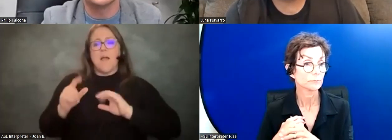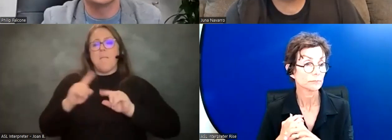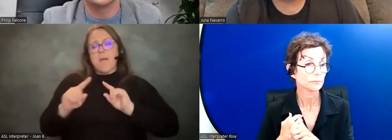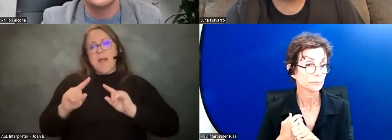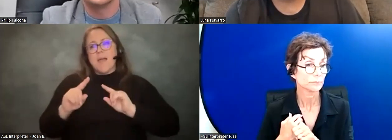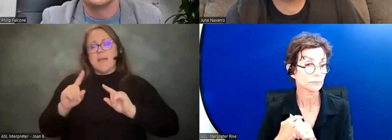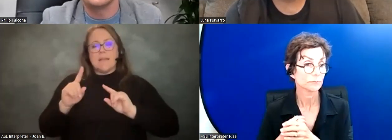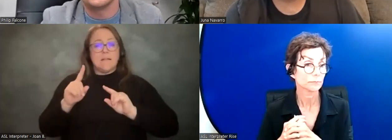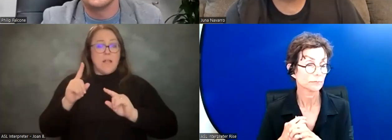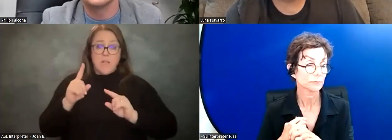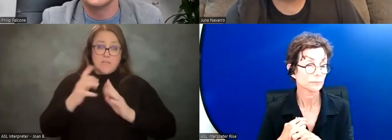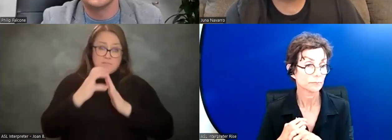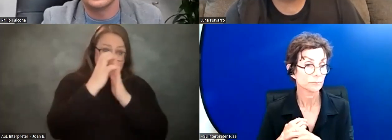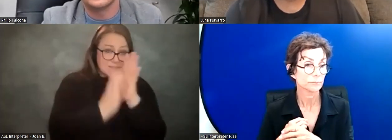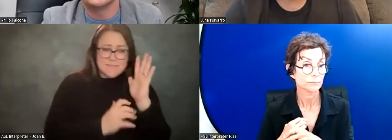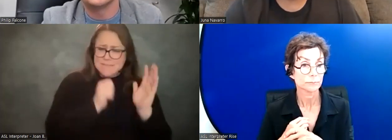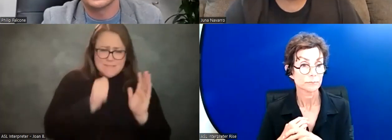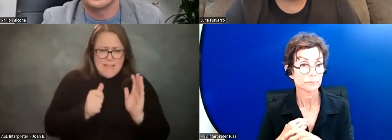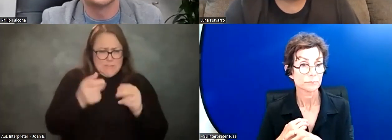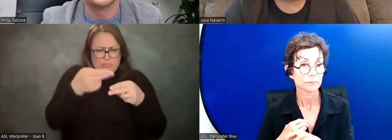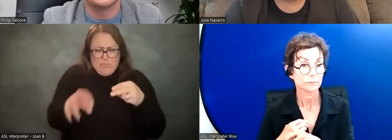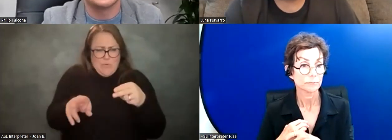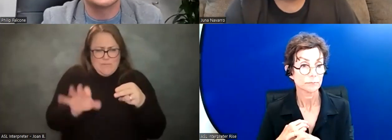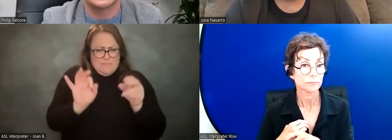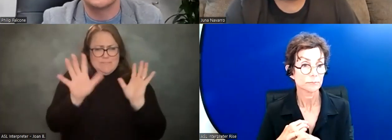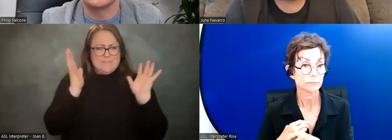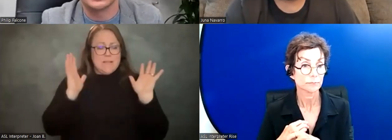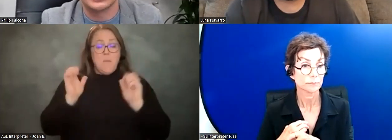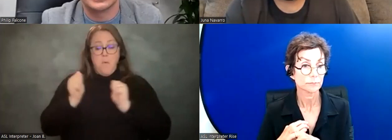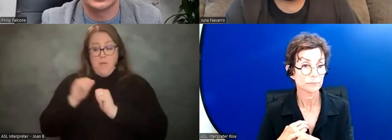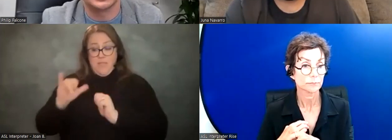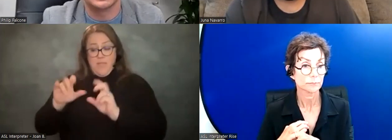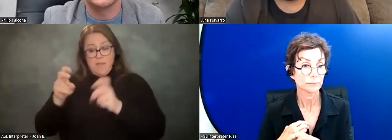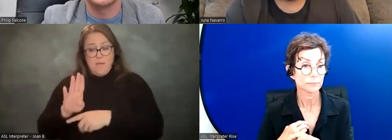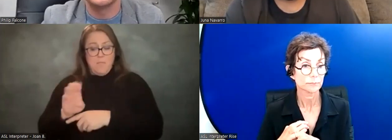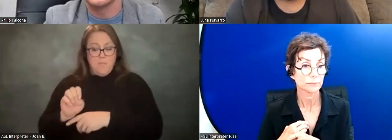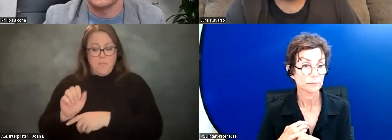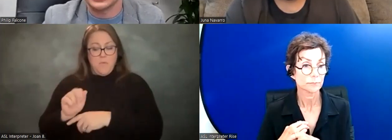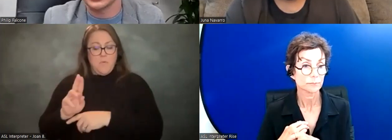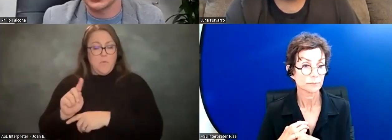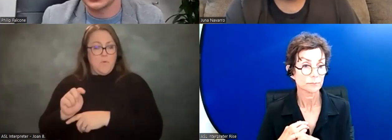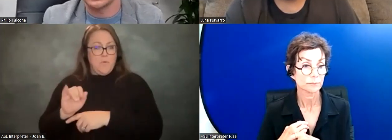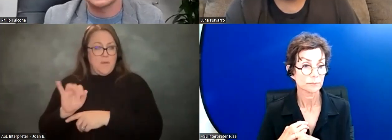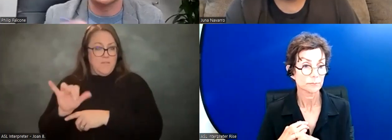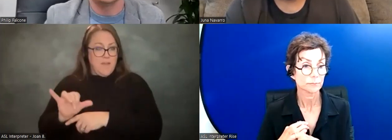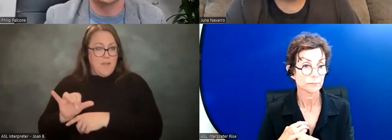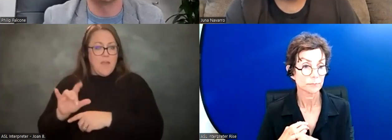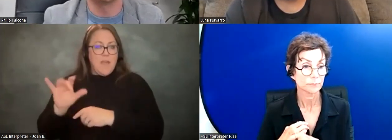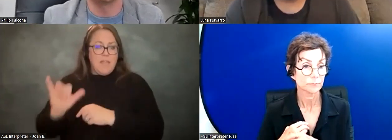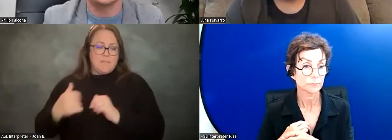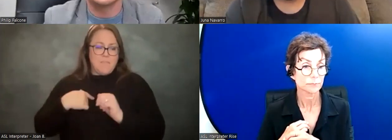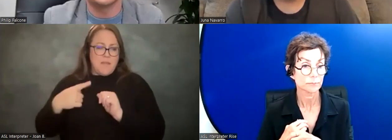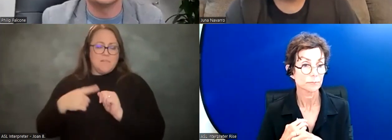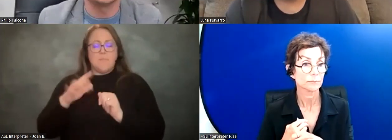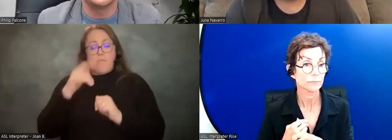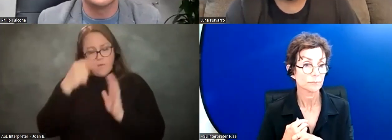very brief. The way what we do through Beautify is that's kind of one of the initial, when I talk to artists. I mean, when I talk to Juan,